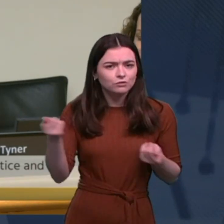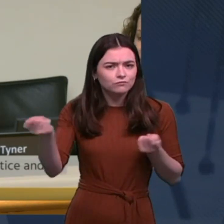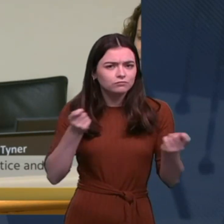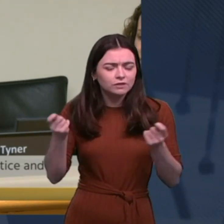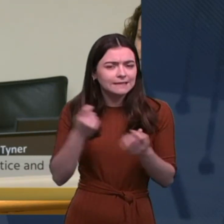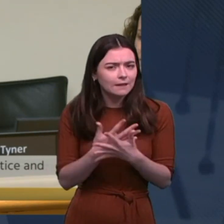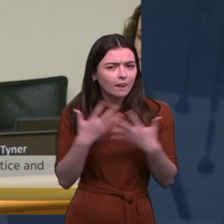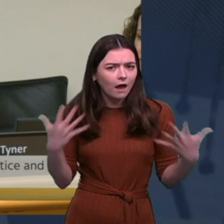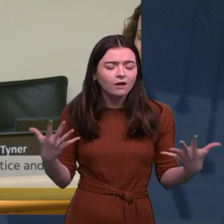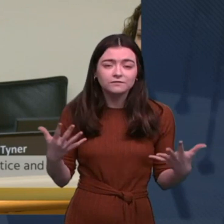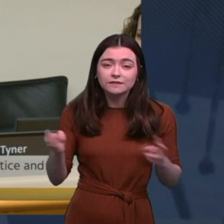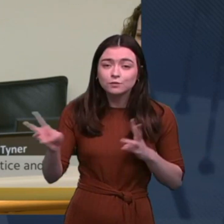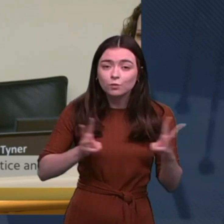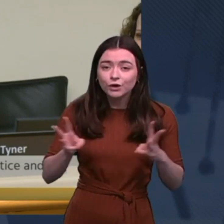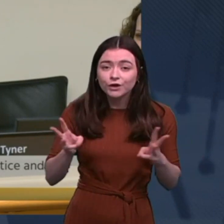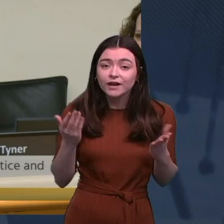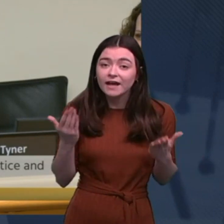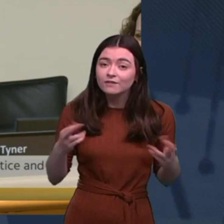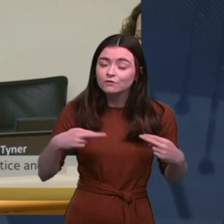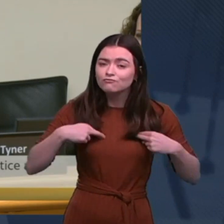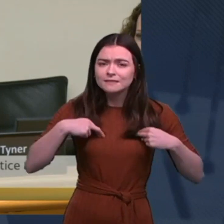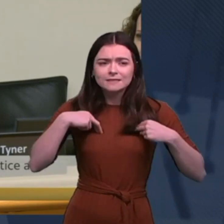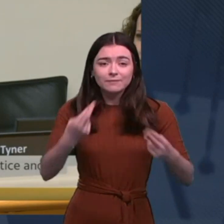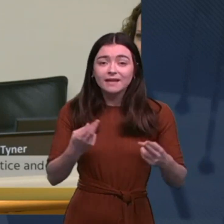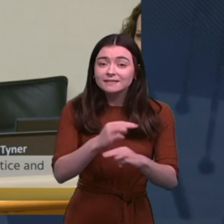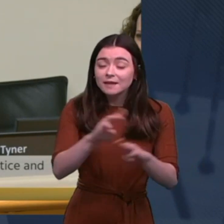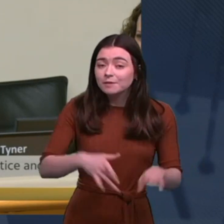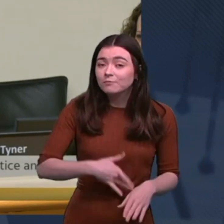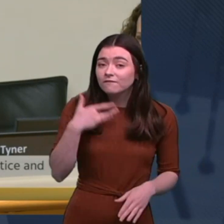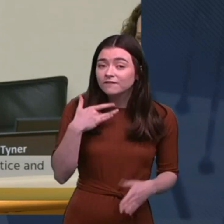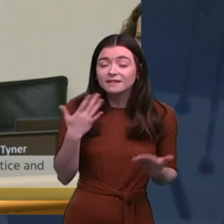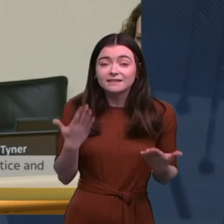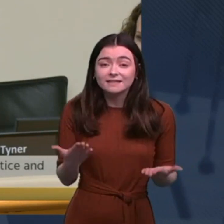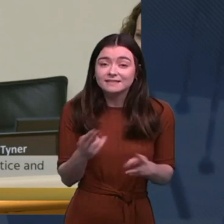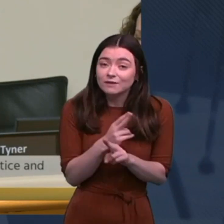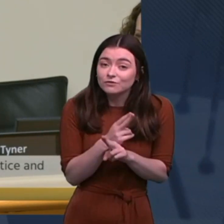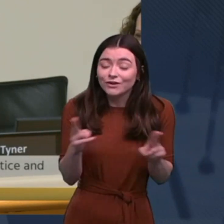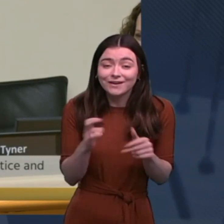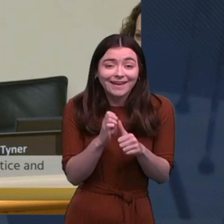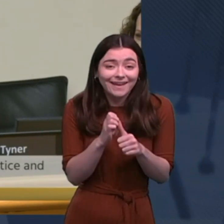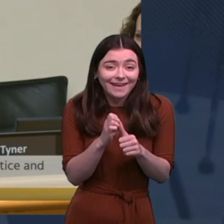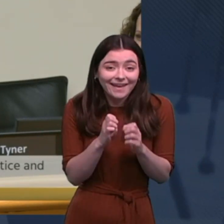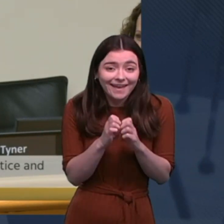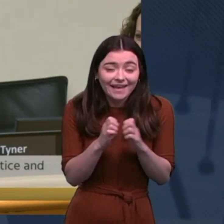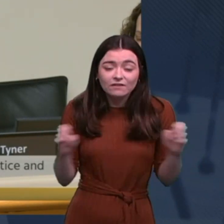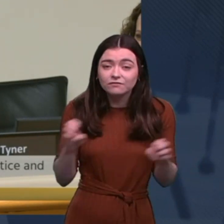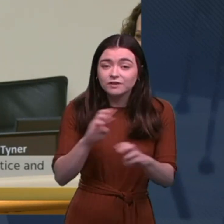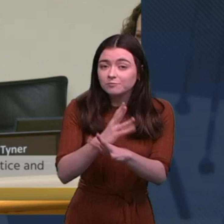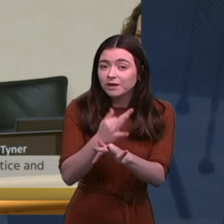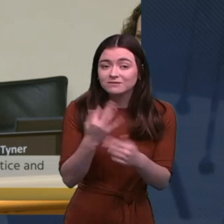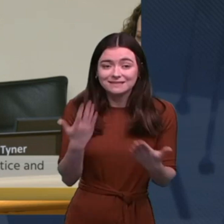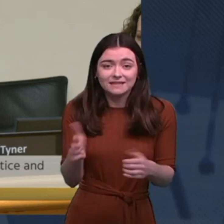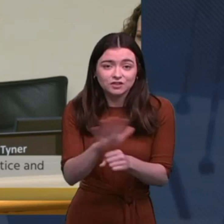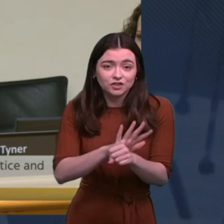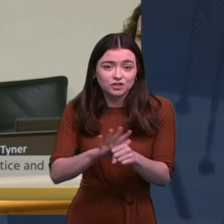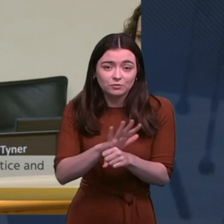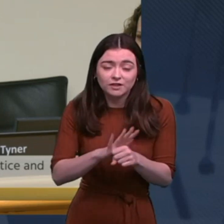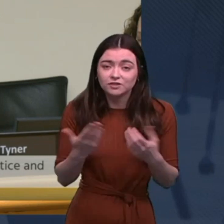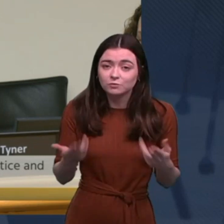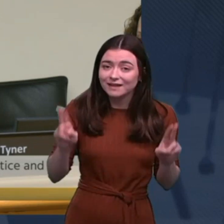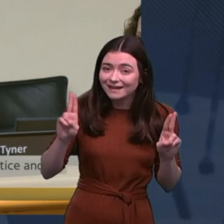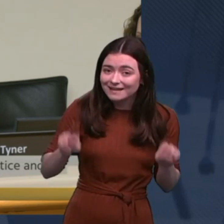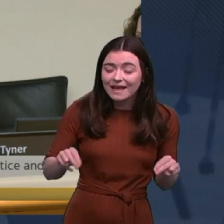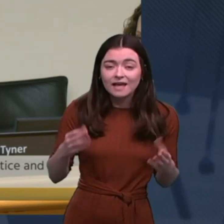well, and the respect the parents feel. Now that's not every parent is in that position where they can become